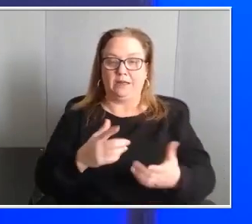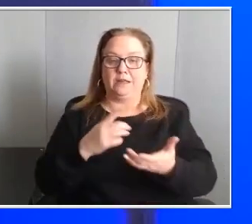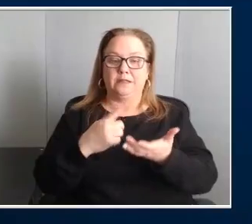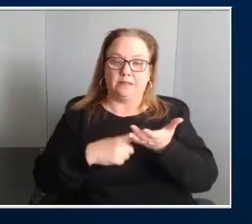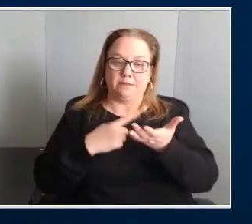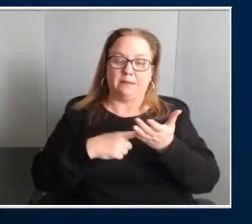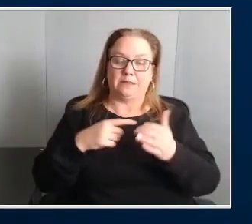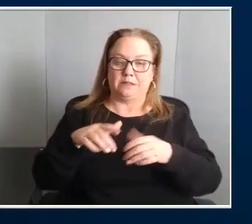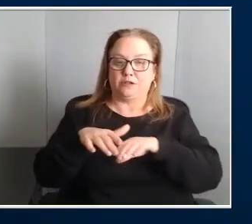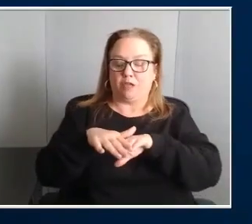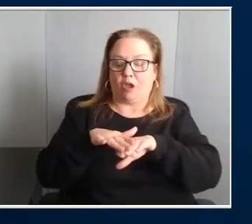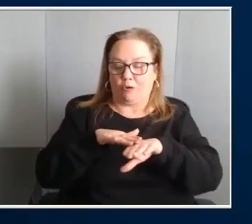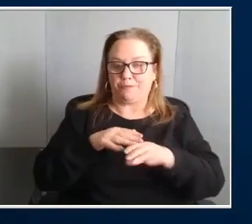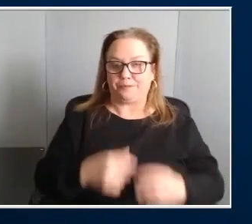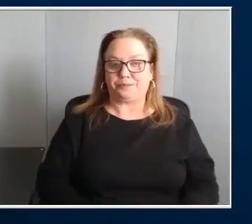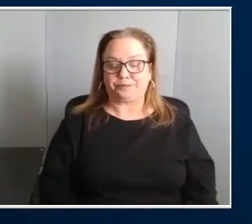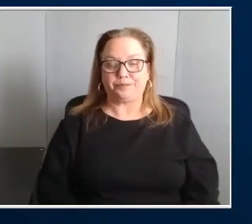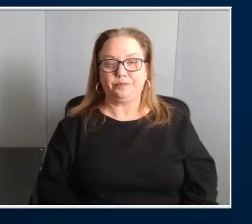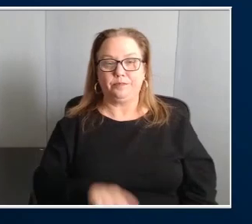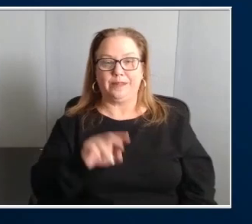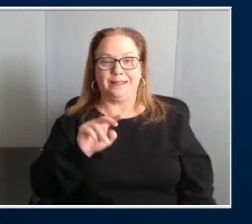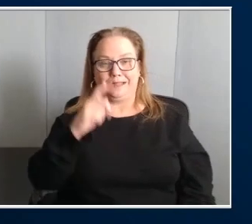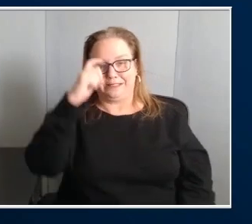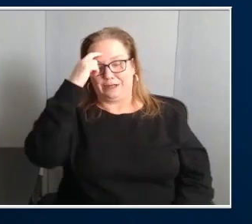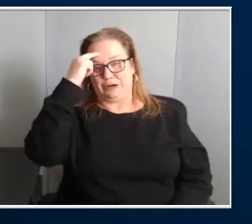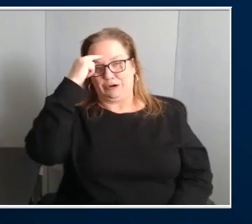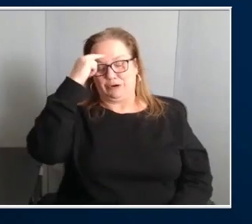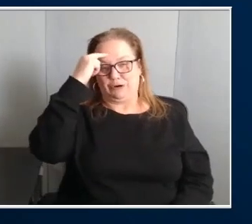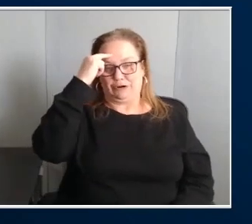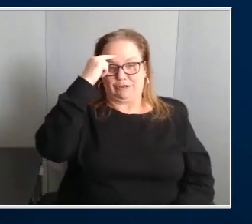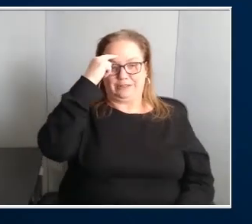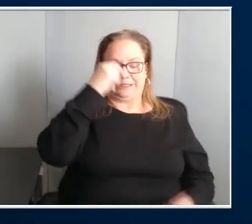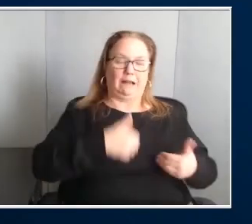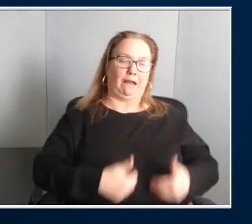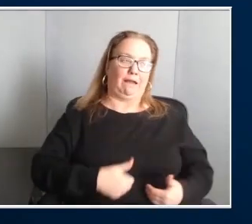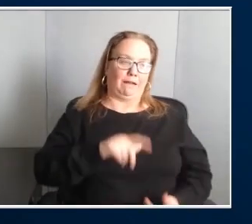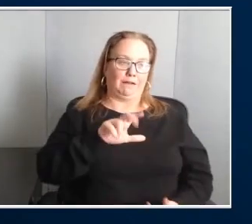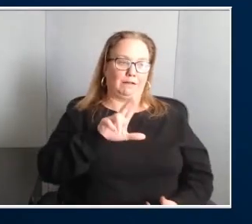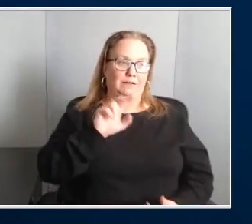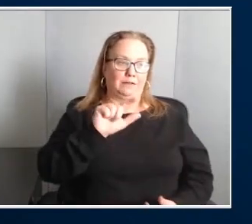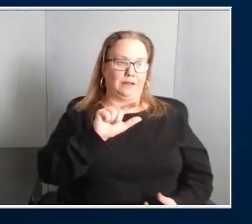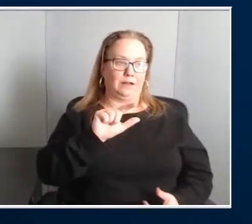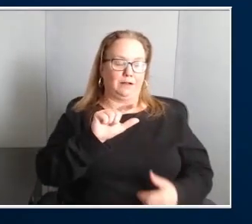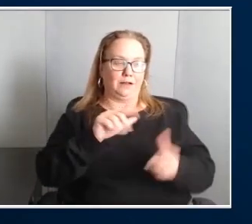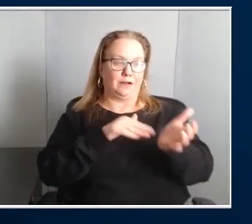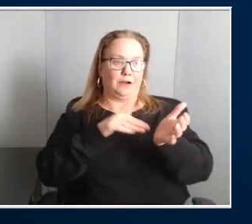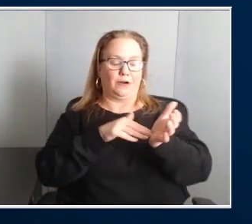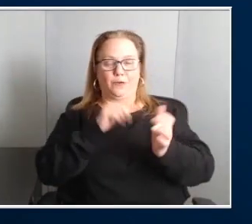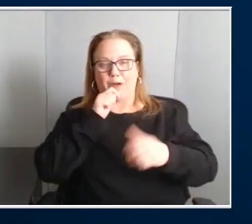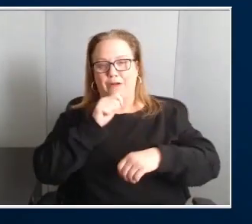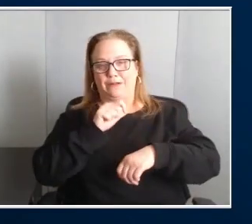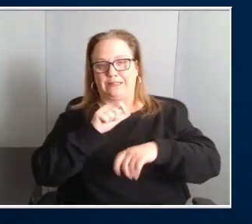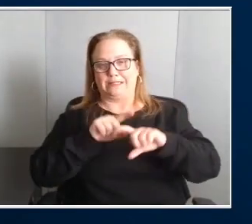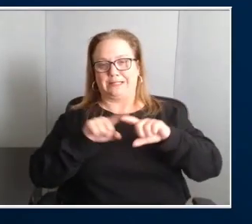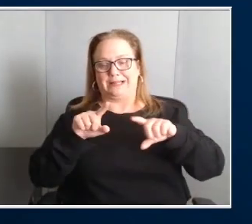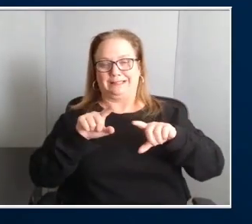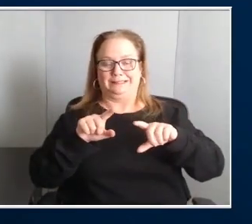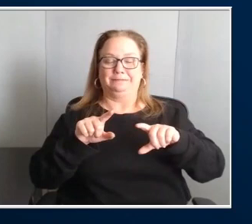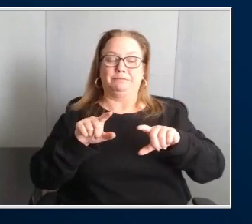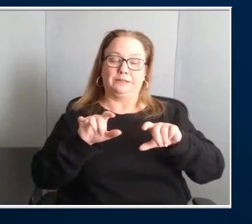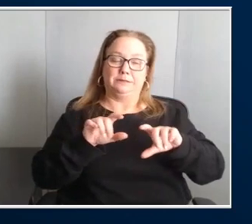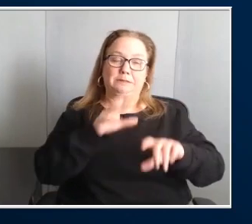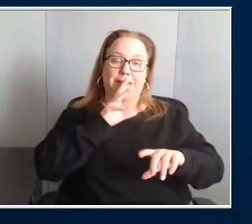gradual. So these, you know, these neuro folks, I have to admit, lung doctors do the same thing. I don't think we have quite the same language channel barriers, but